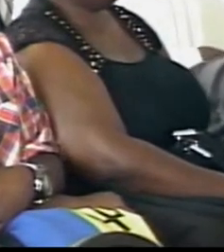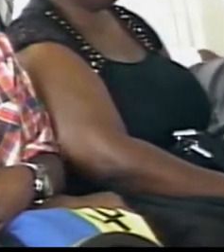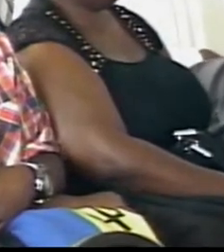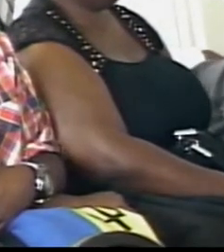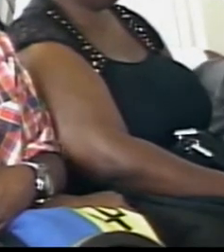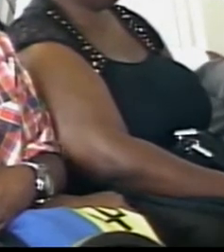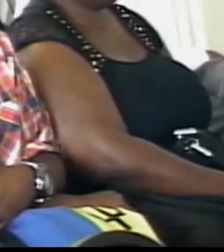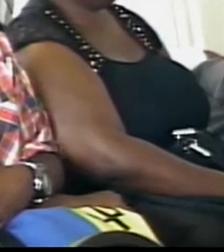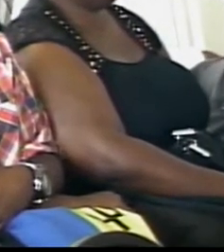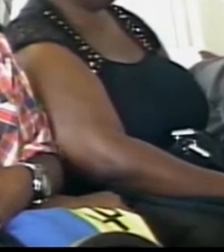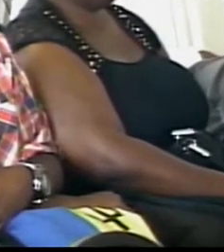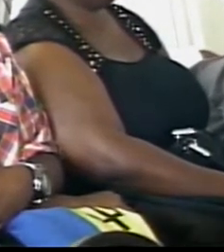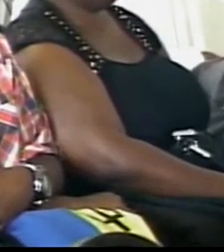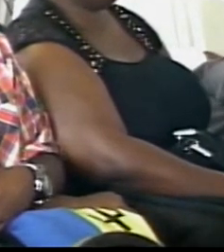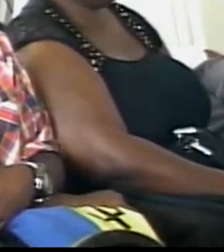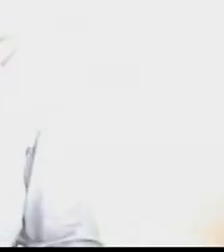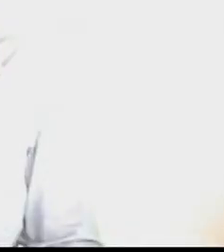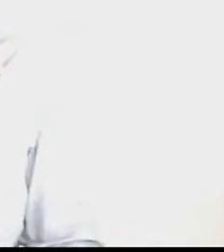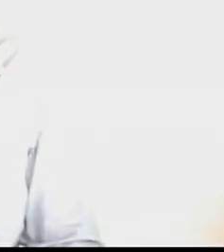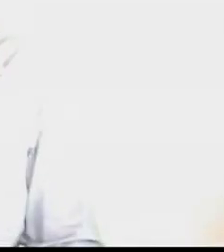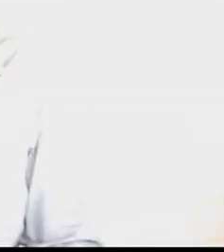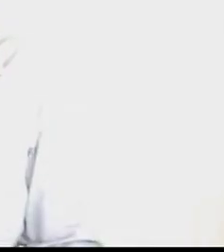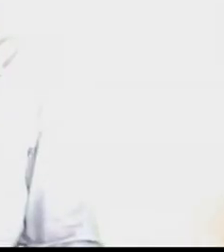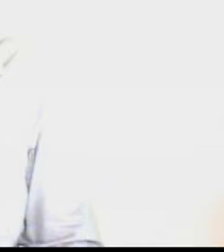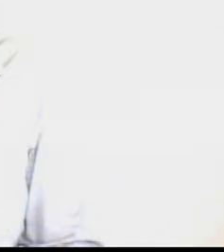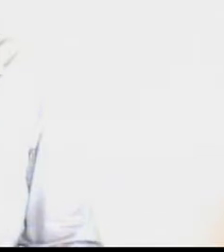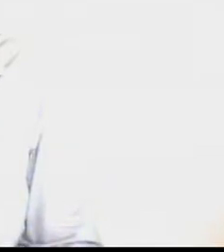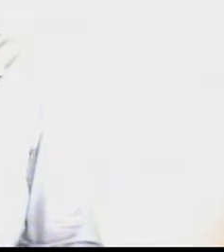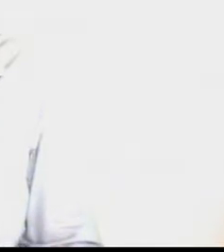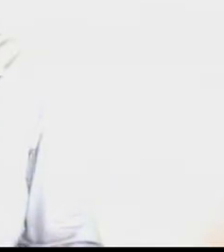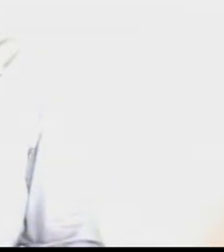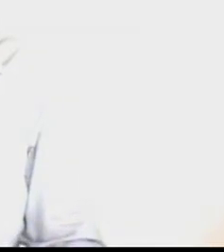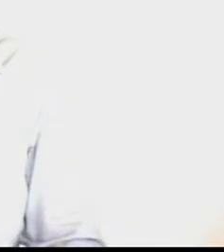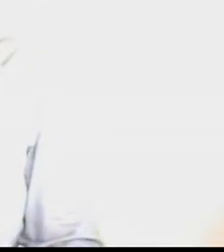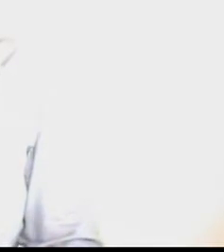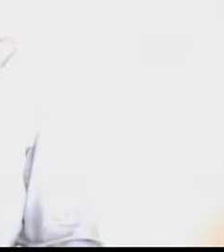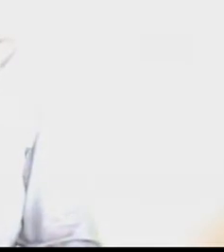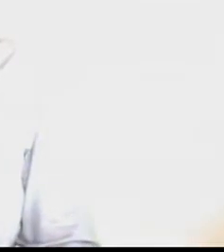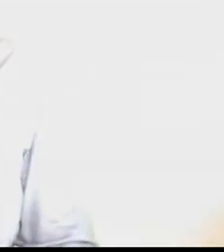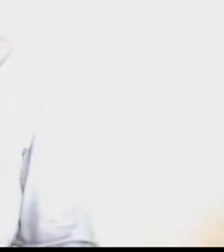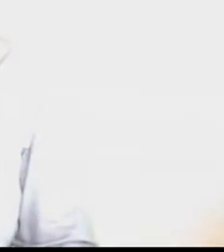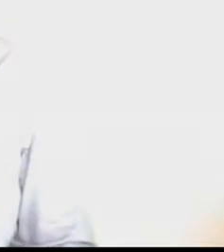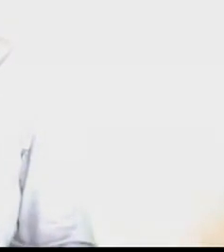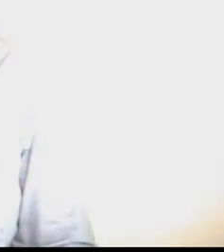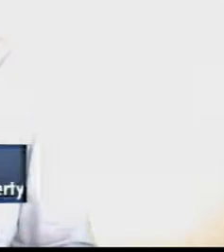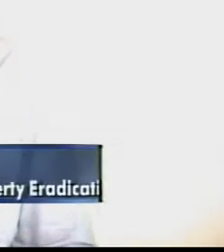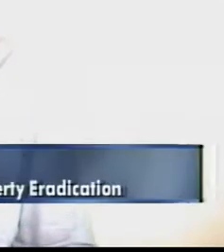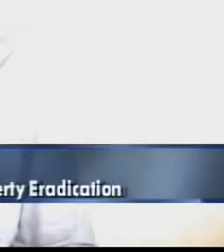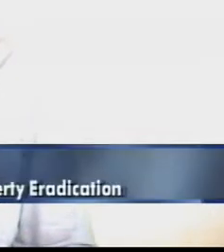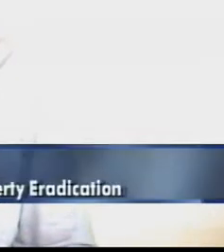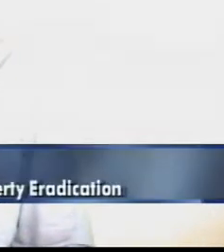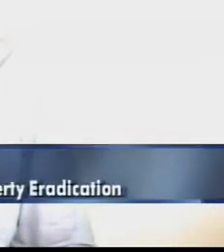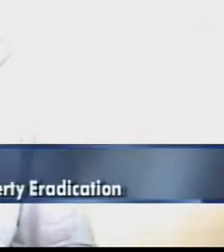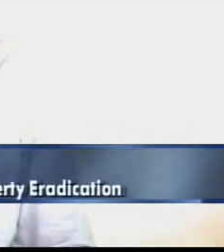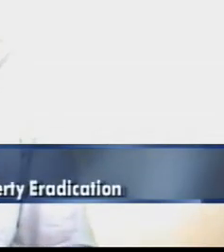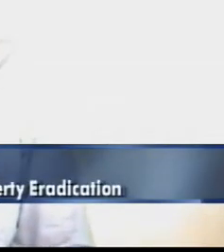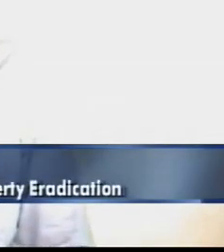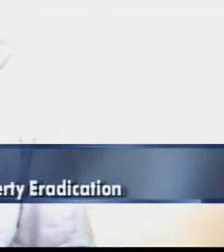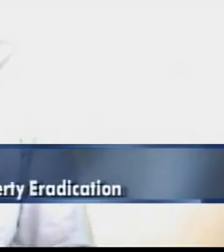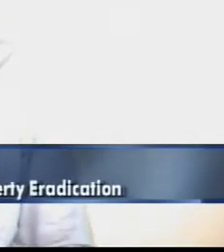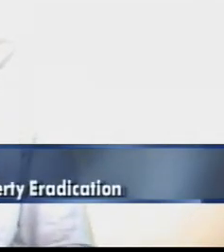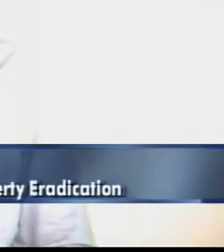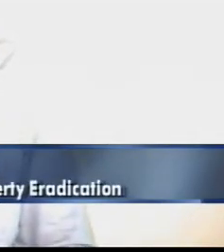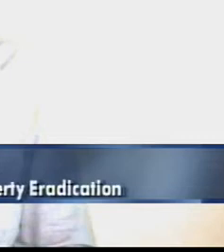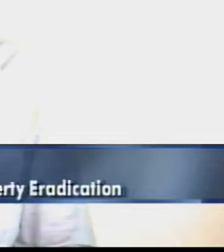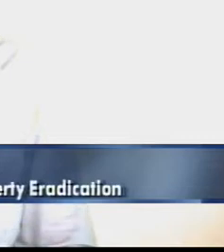more. This Youth in Agriculture program has the potential for energizing a cadre of youth in